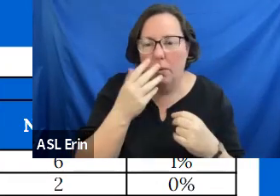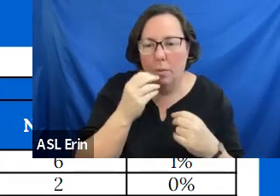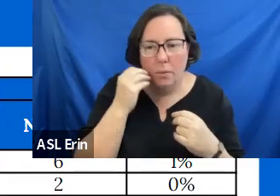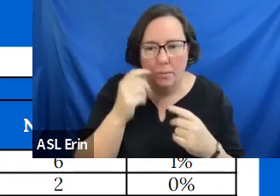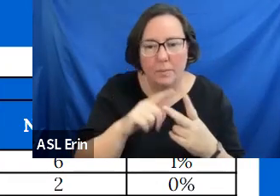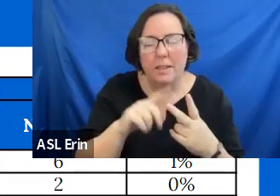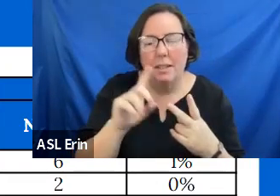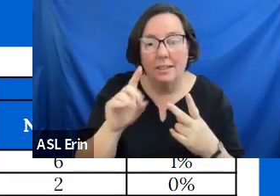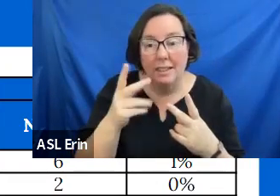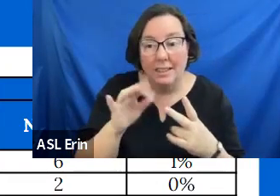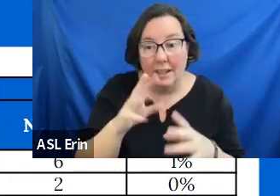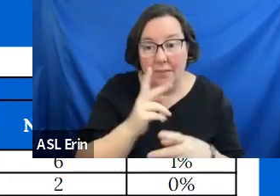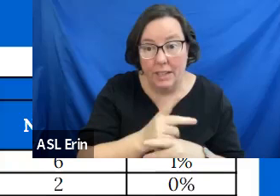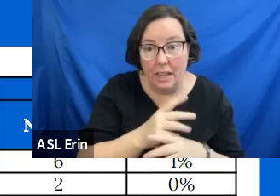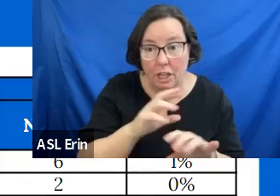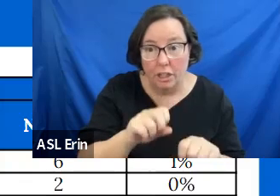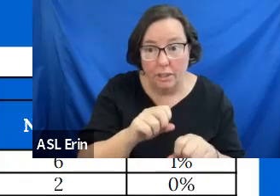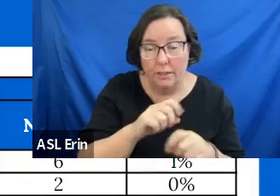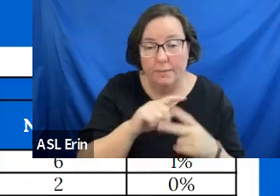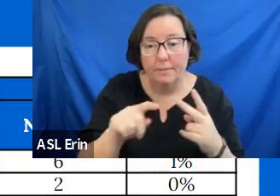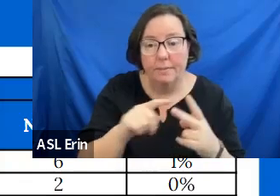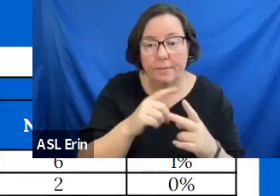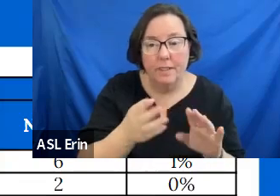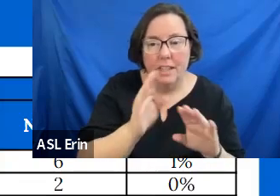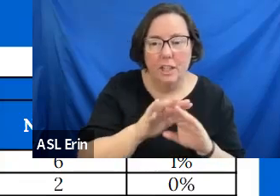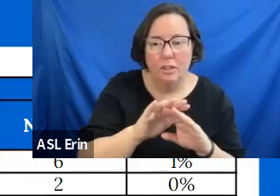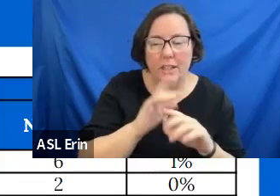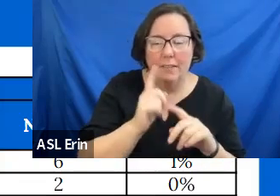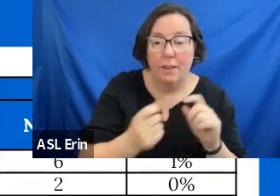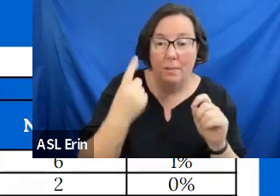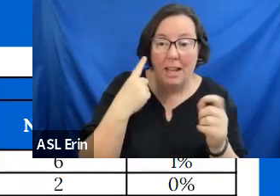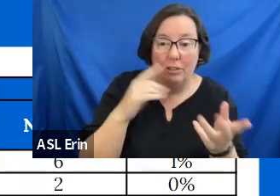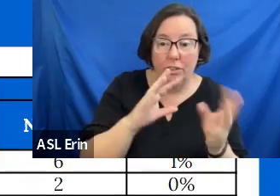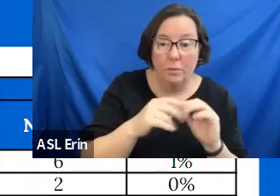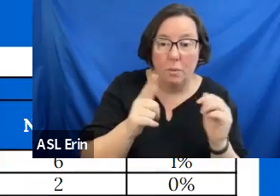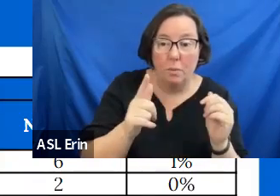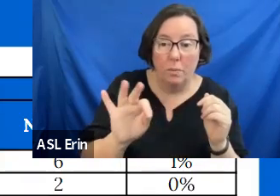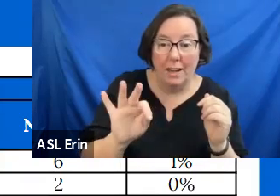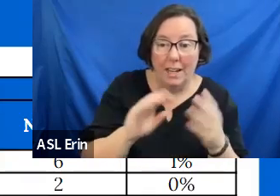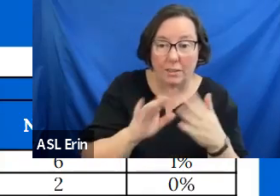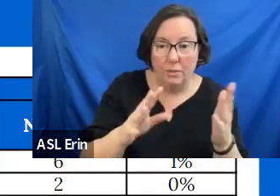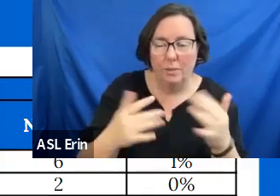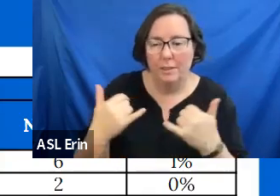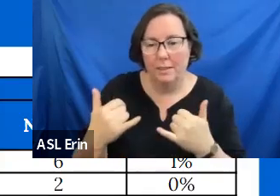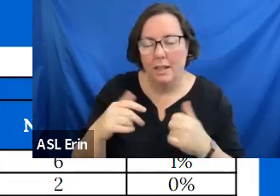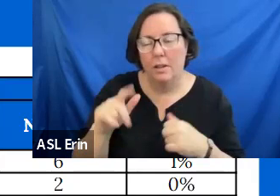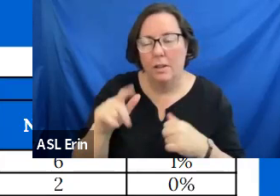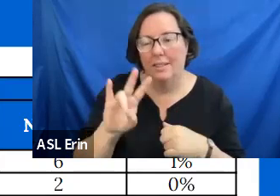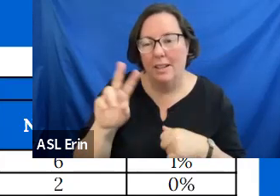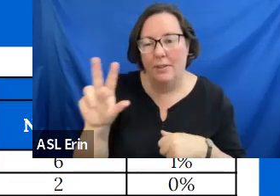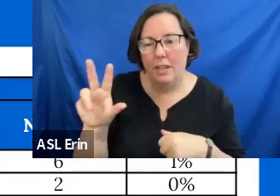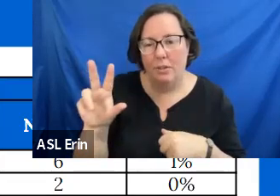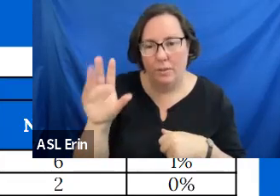care. It increased from 29 students last year to 73 total this school